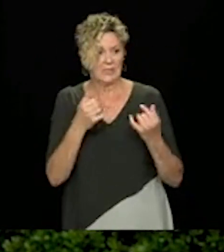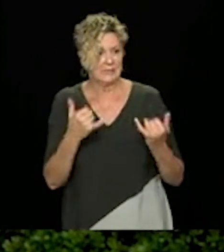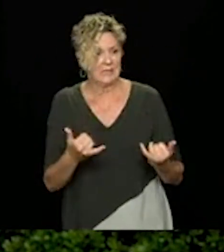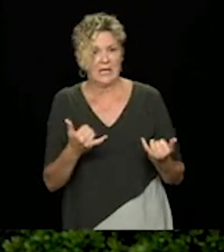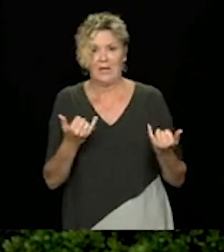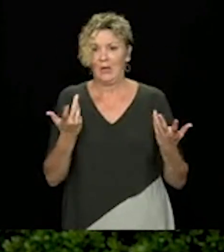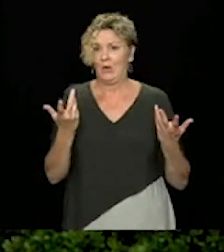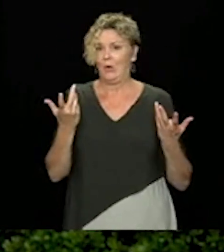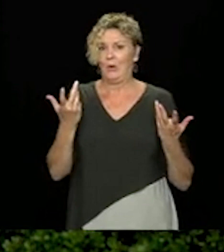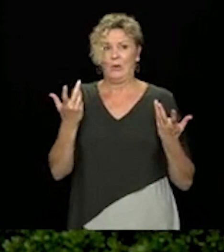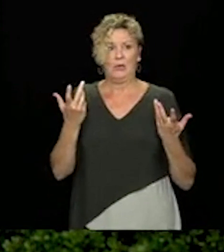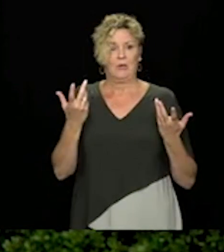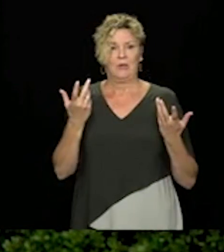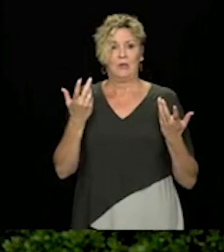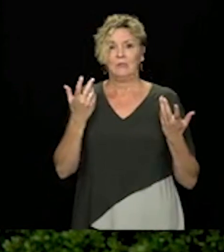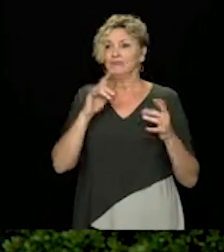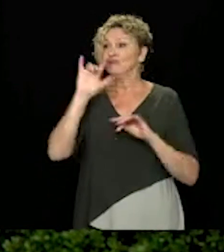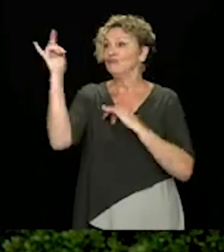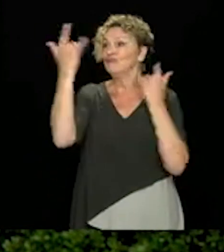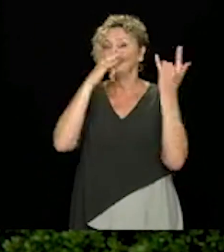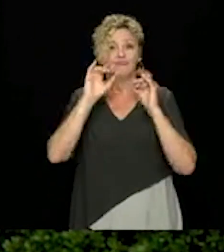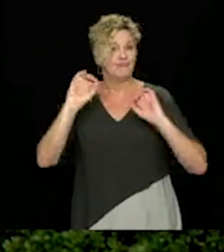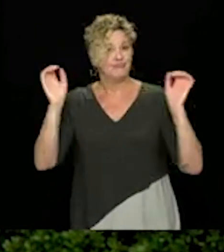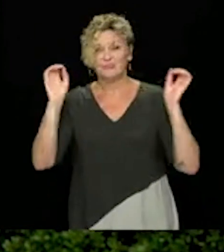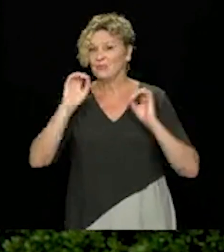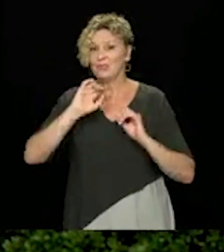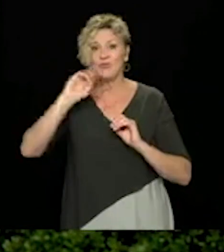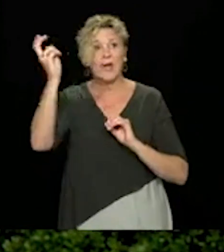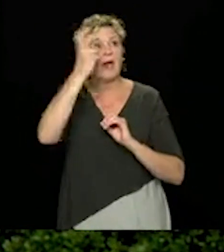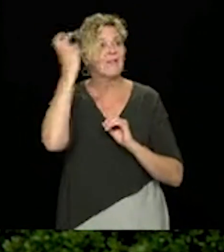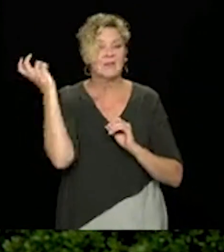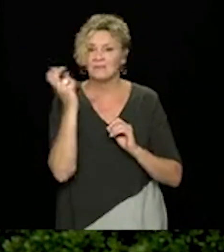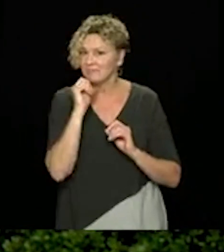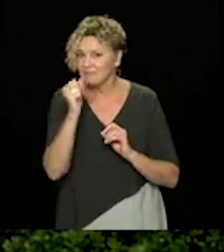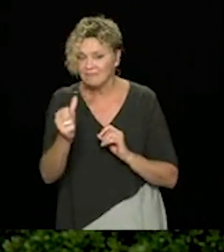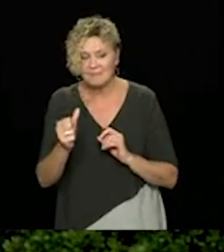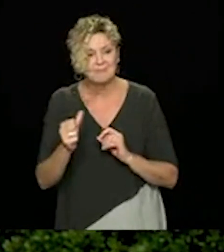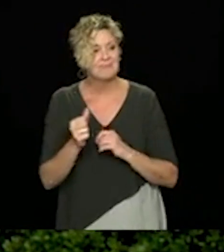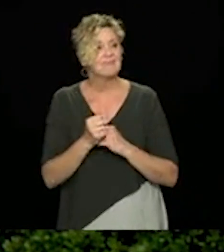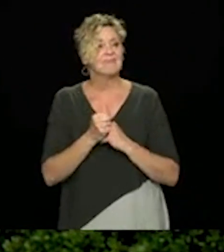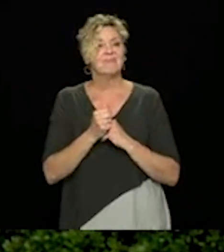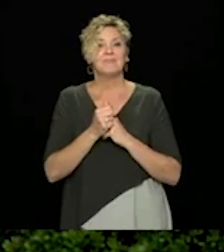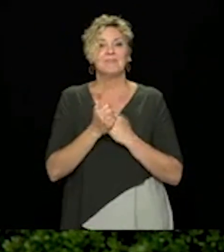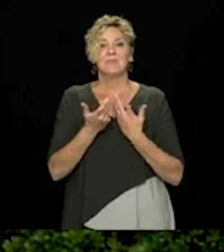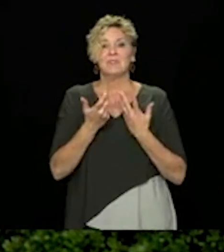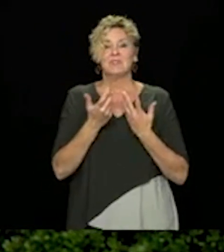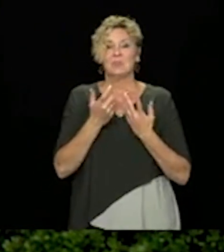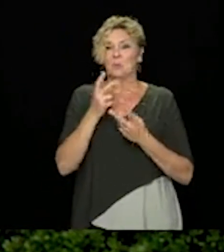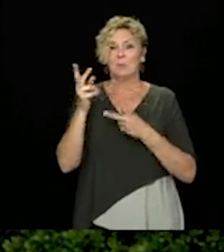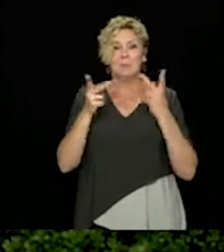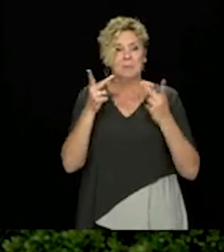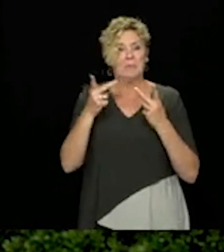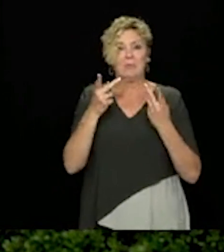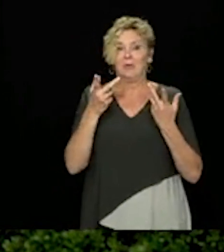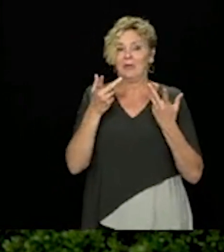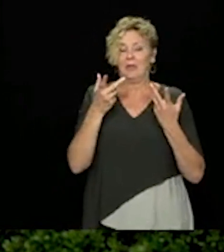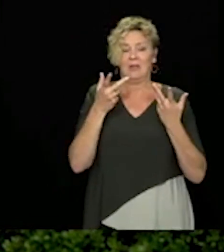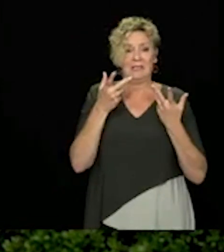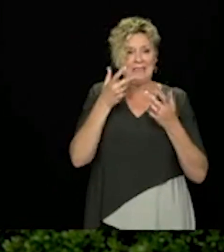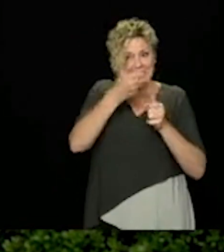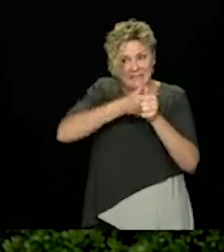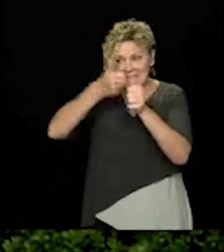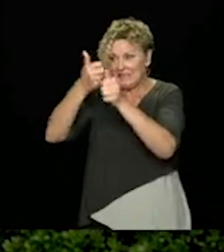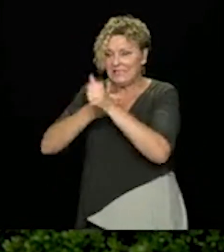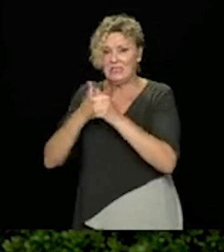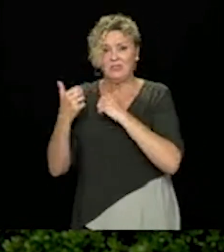require extraordinary measures by a whole host of people, not just in government, but in business and civil society and right across the board.